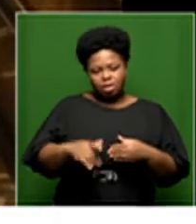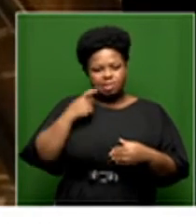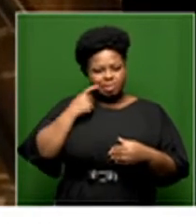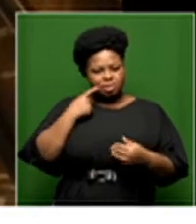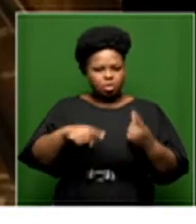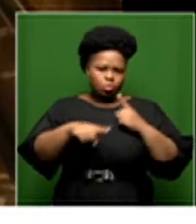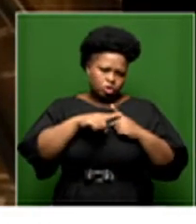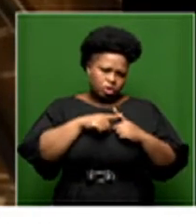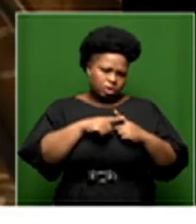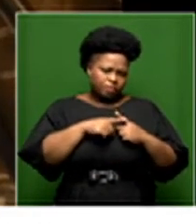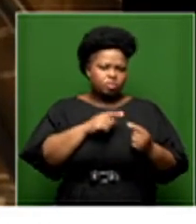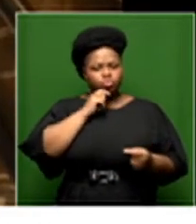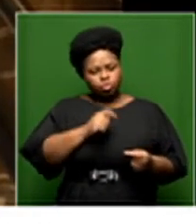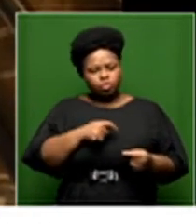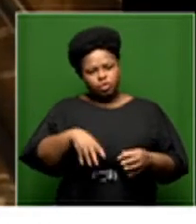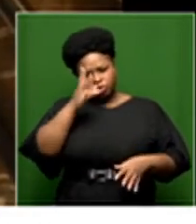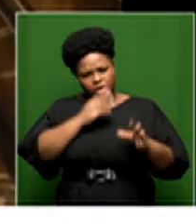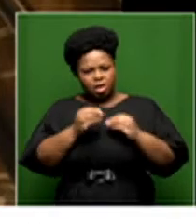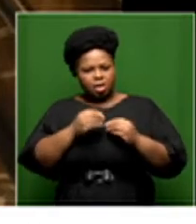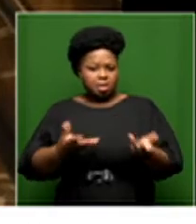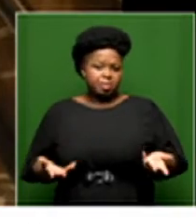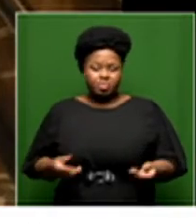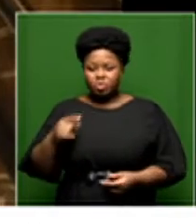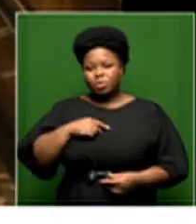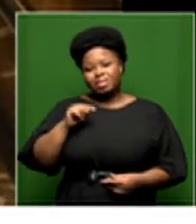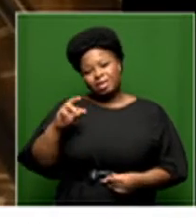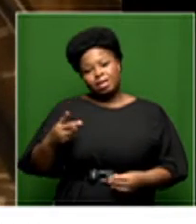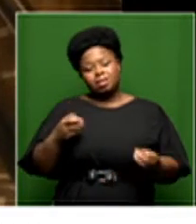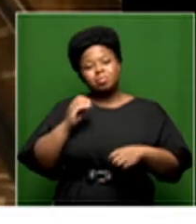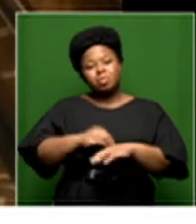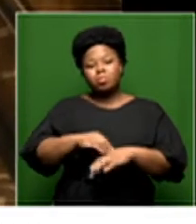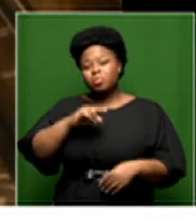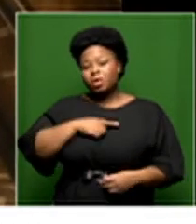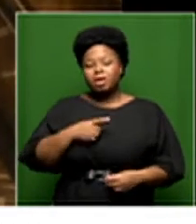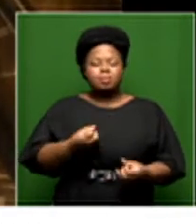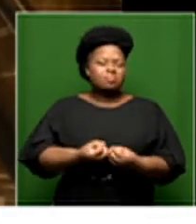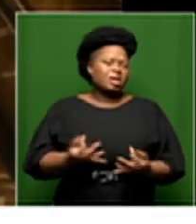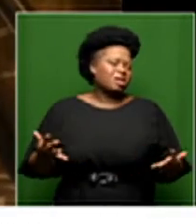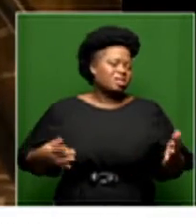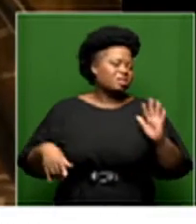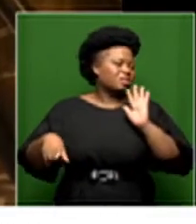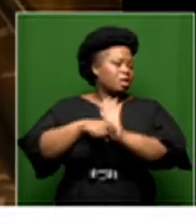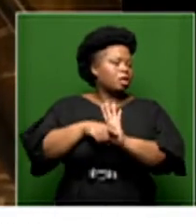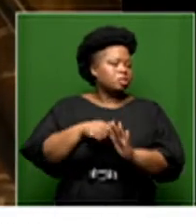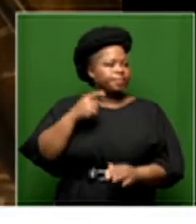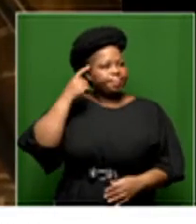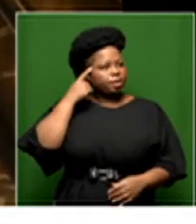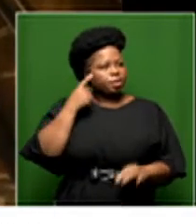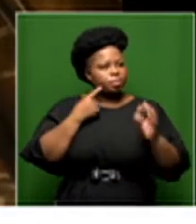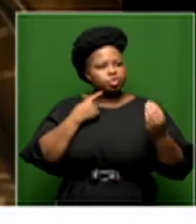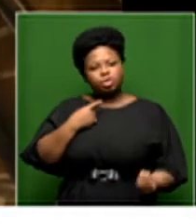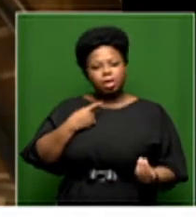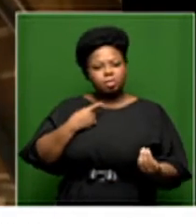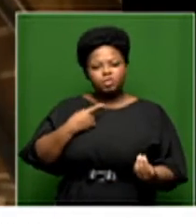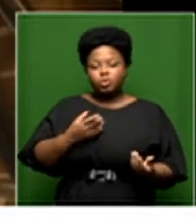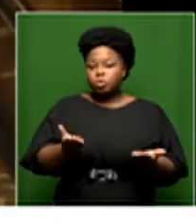associate positively with learning overall? Because that's the other problem, is there's a general negative association in the minds of a child when